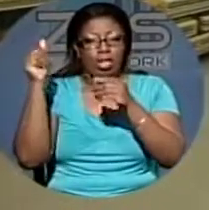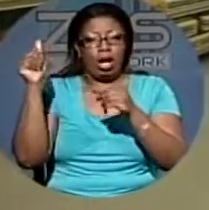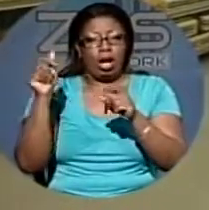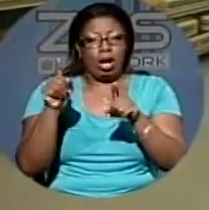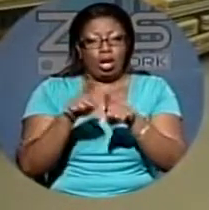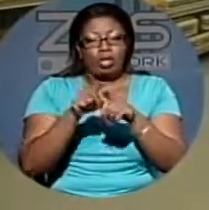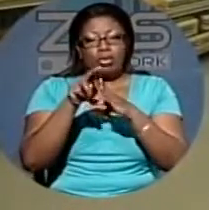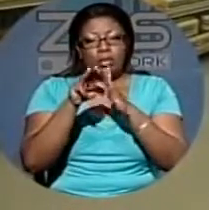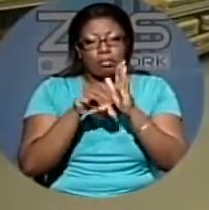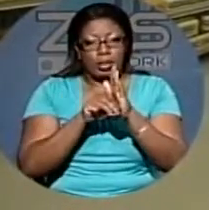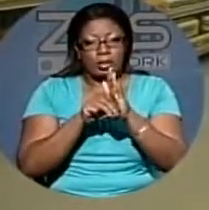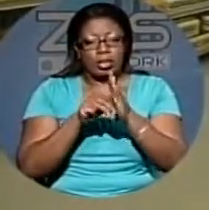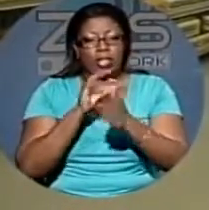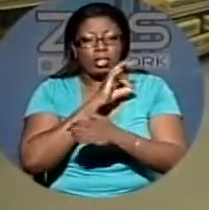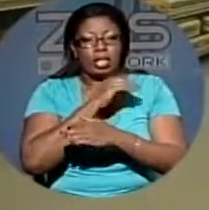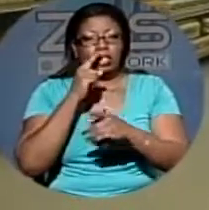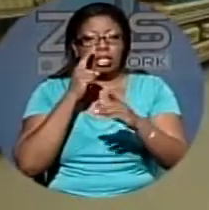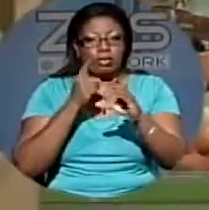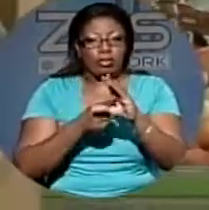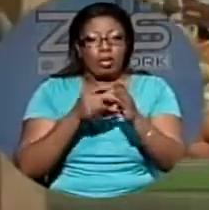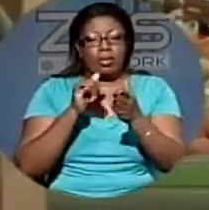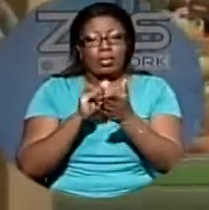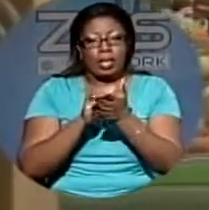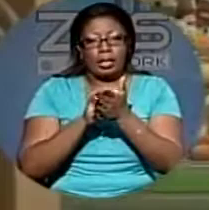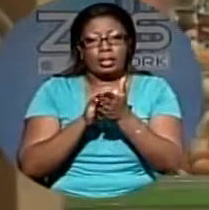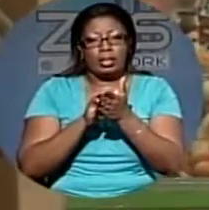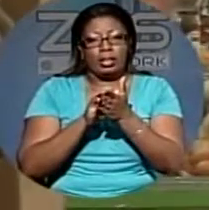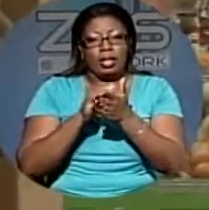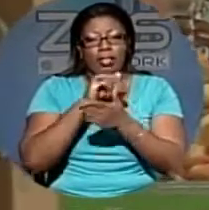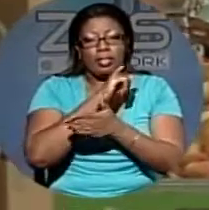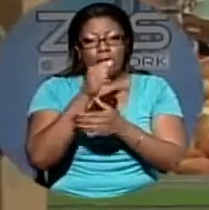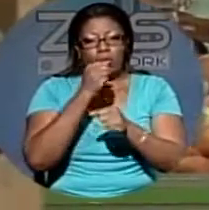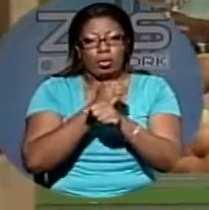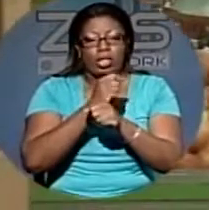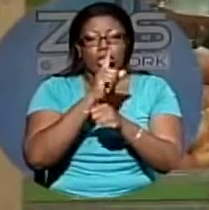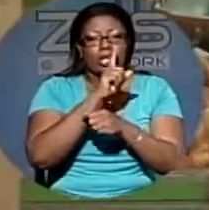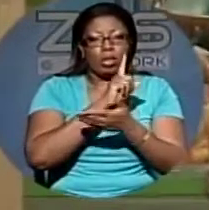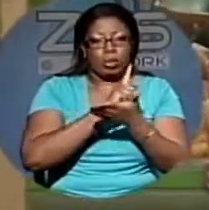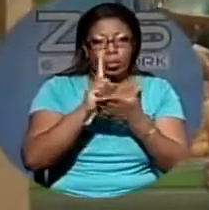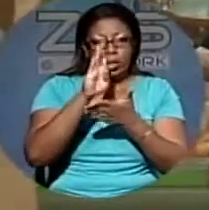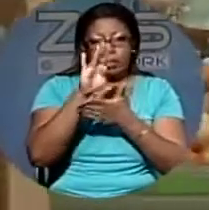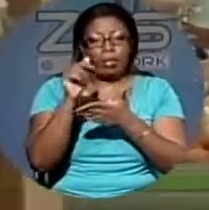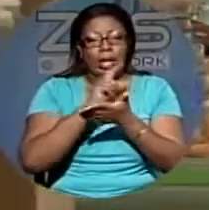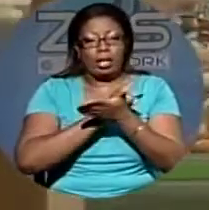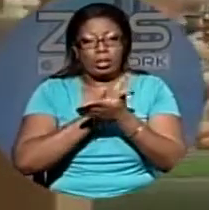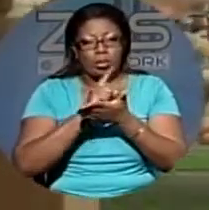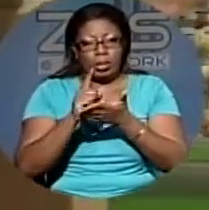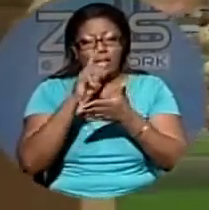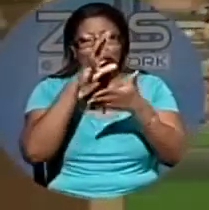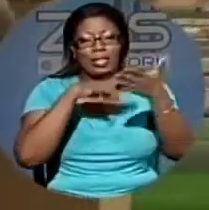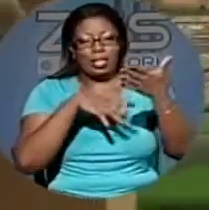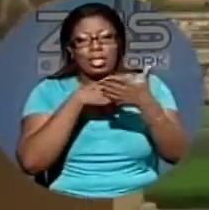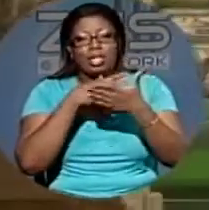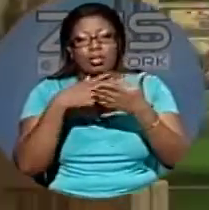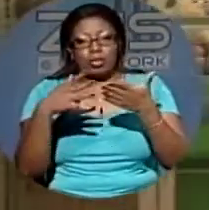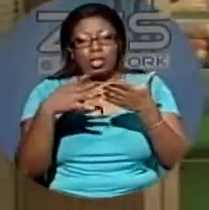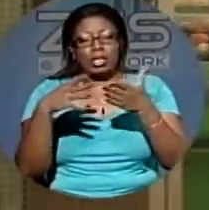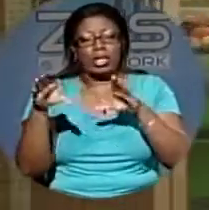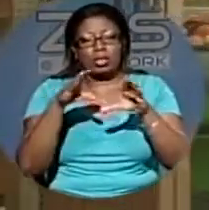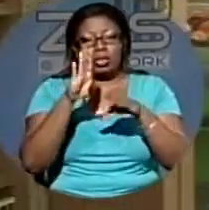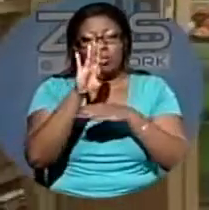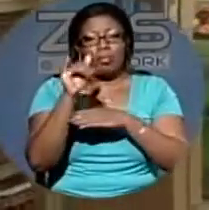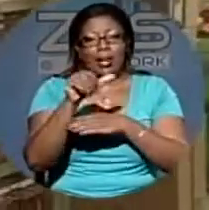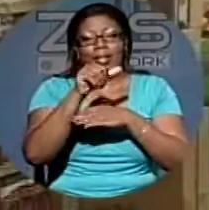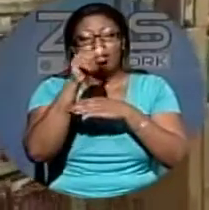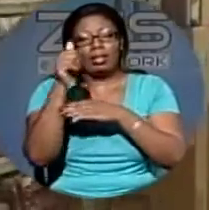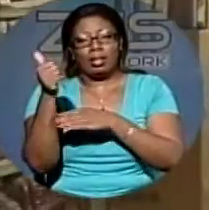Finlayson confirmed that part-time staff are working on a week-by-week schedule, which he said is being done in other companies, including several resorts